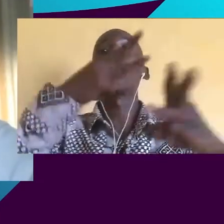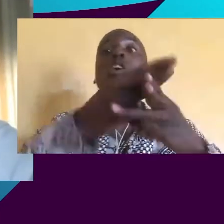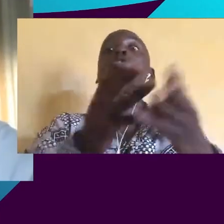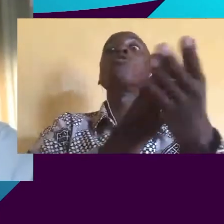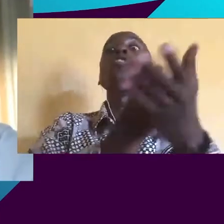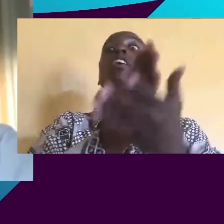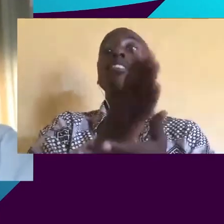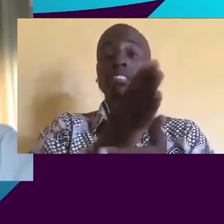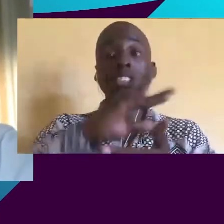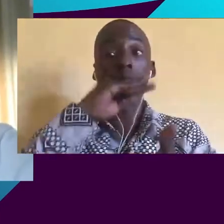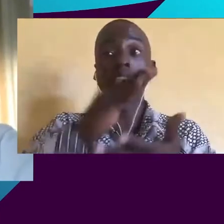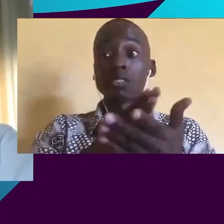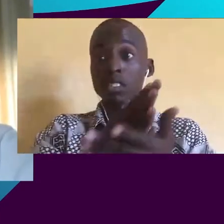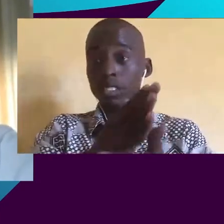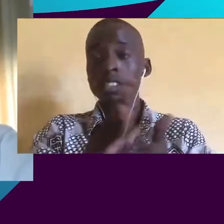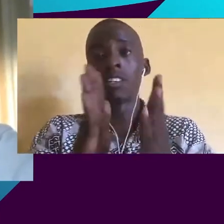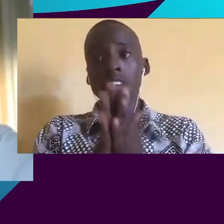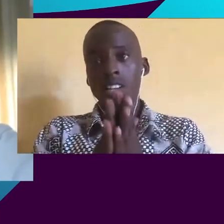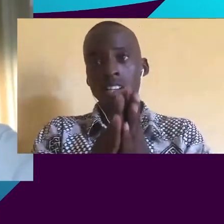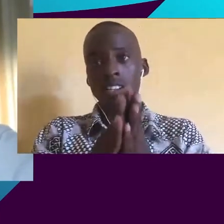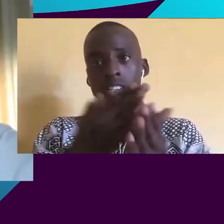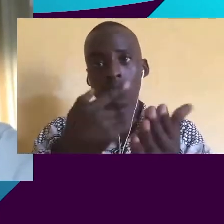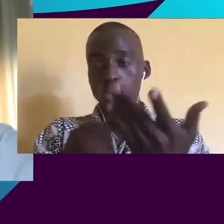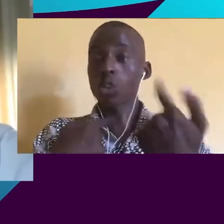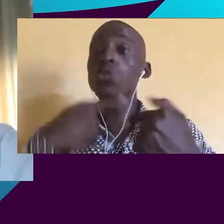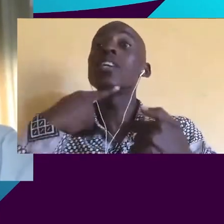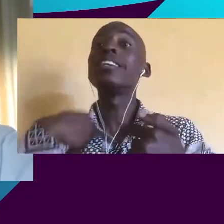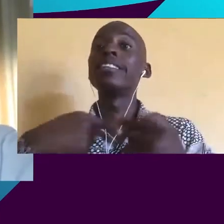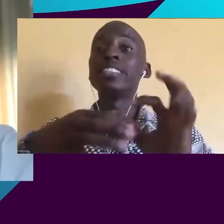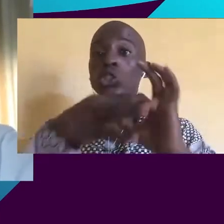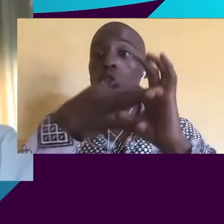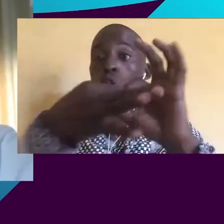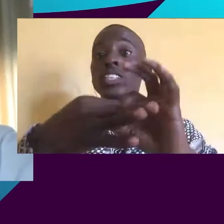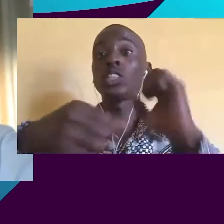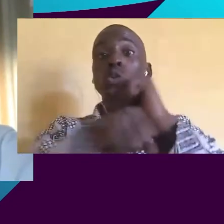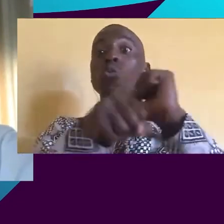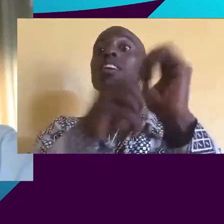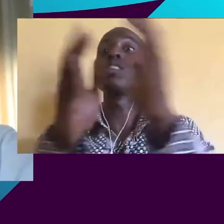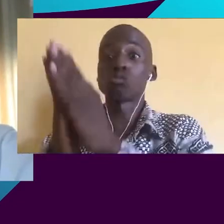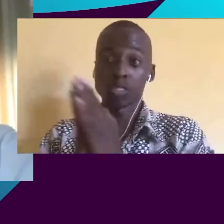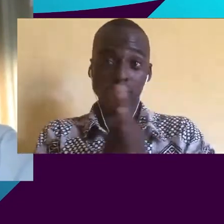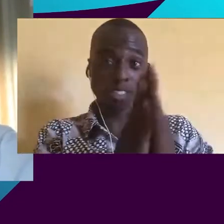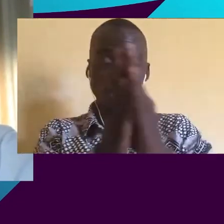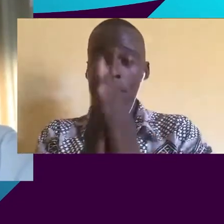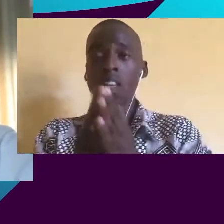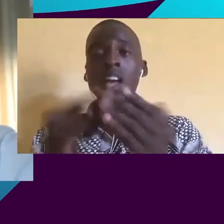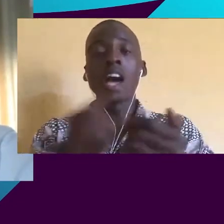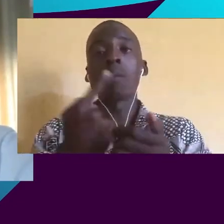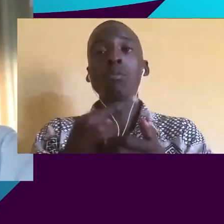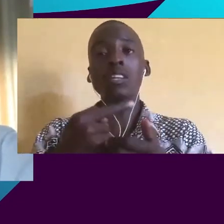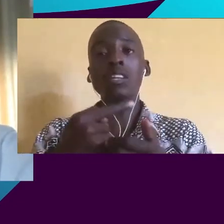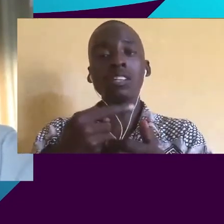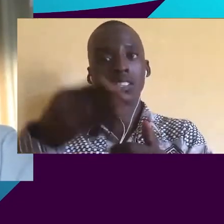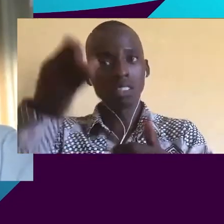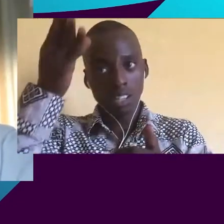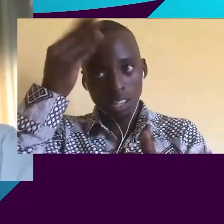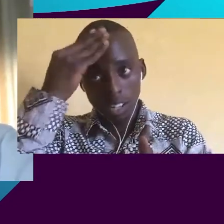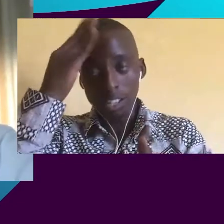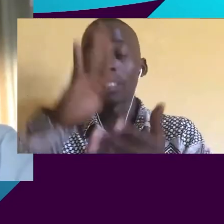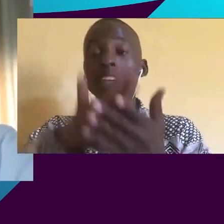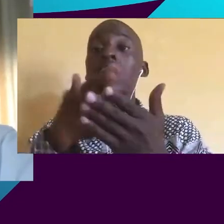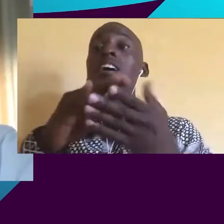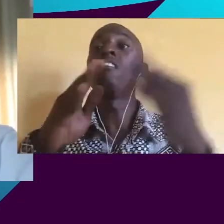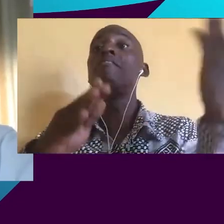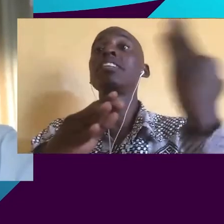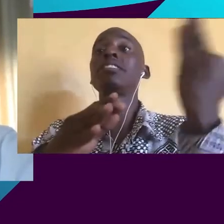And what we just need is joint effort. I'm just learning that they are facilitators, and I can